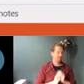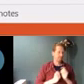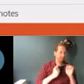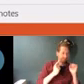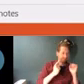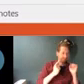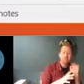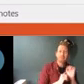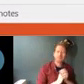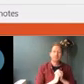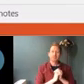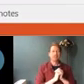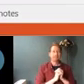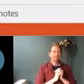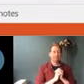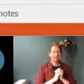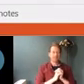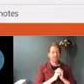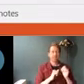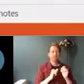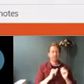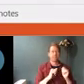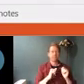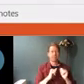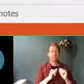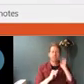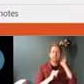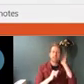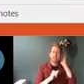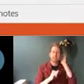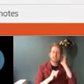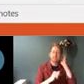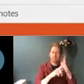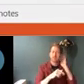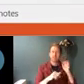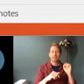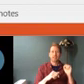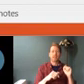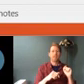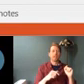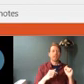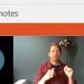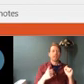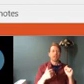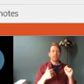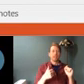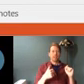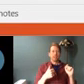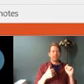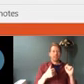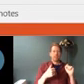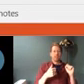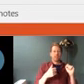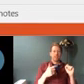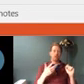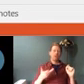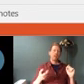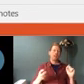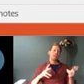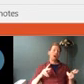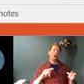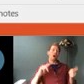Next one. Another thing that we actually managed to gather, and the new side of